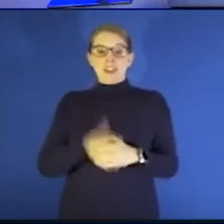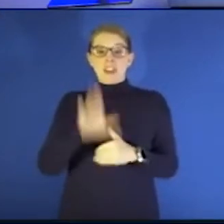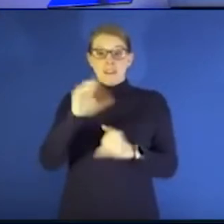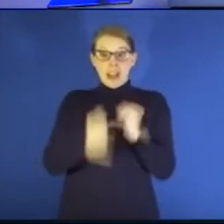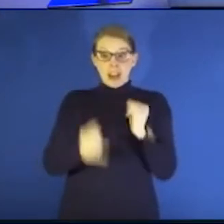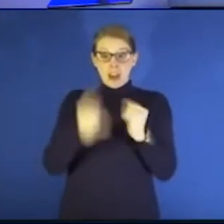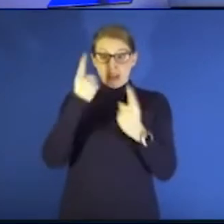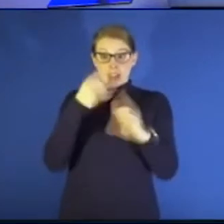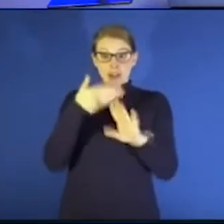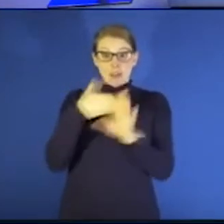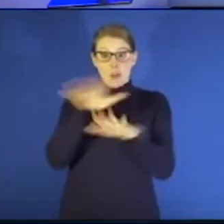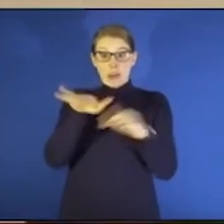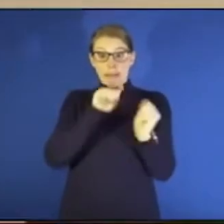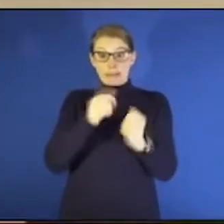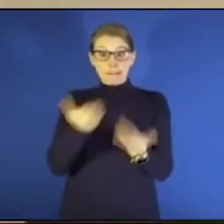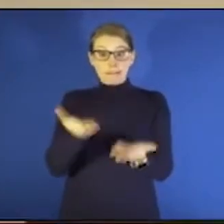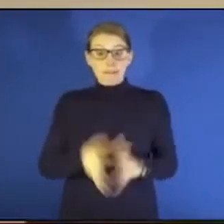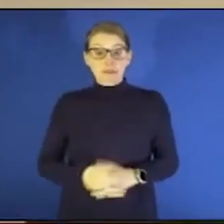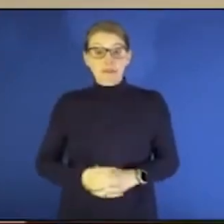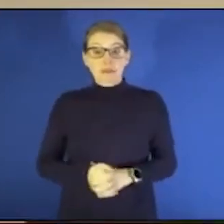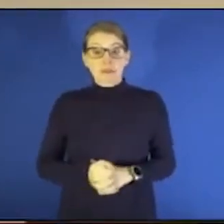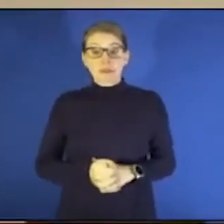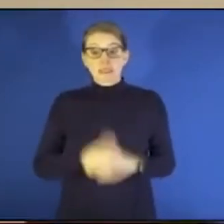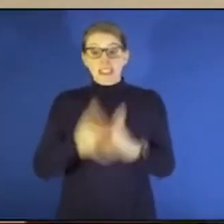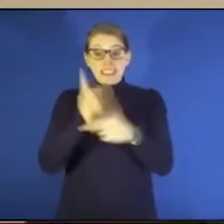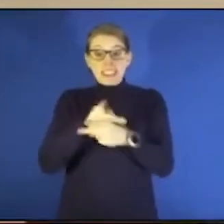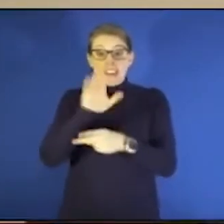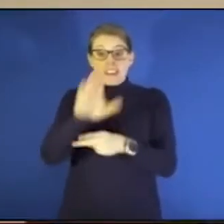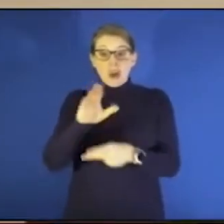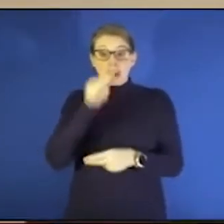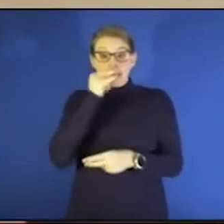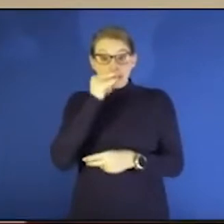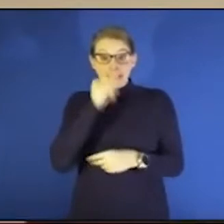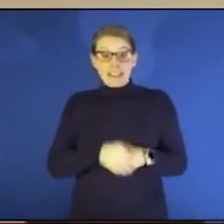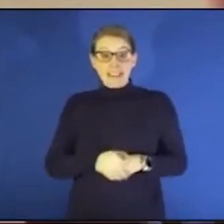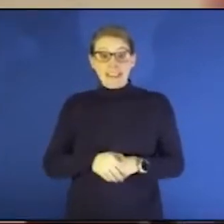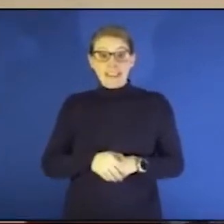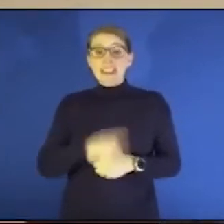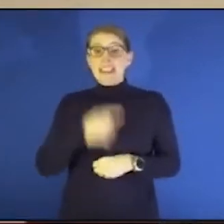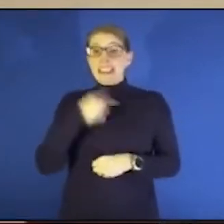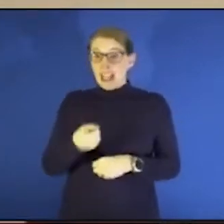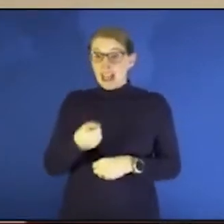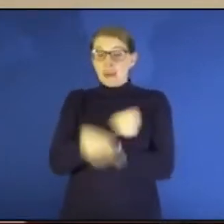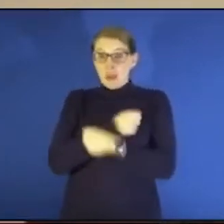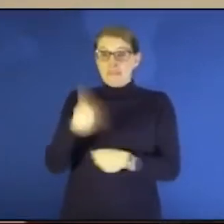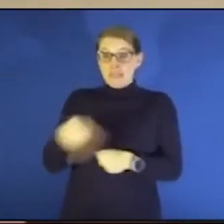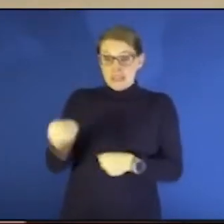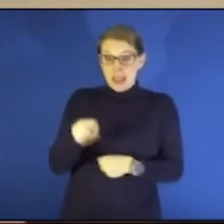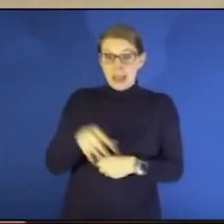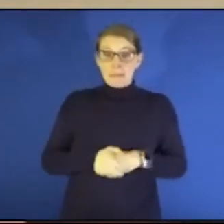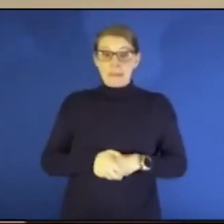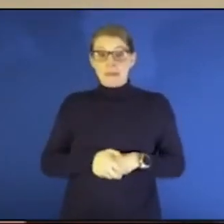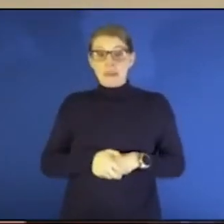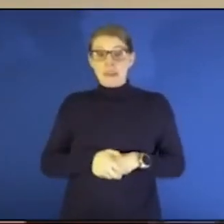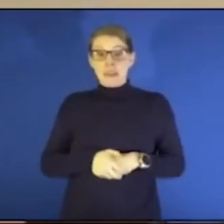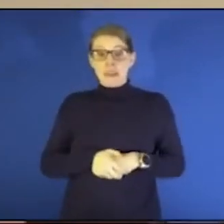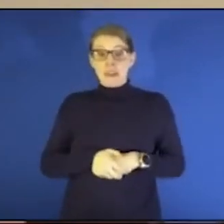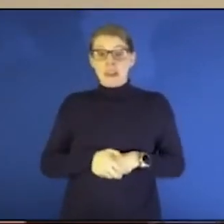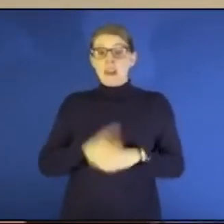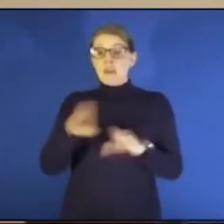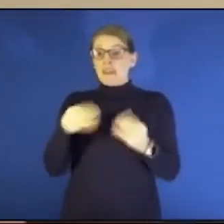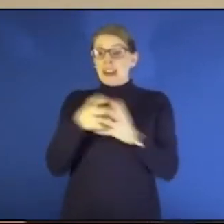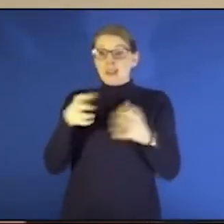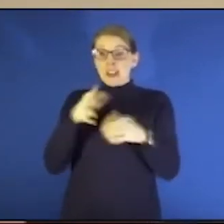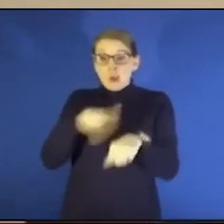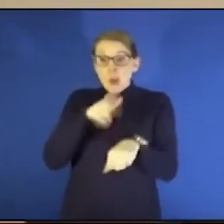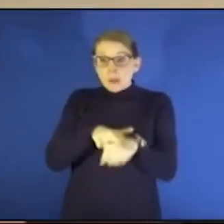out. Take care of your kids. Tell them that you love them. Give them as much normalcy as you can give them. Get them to